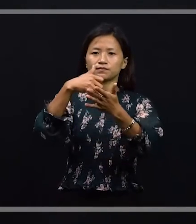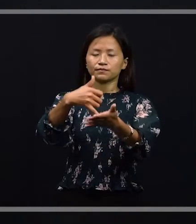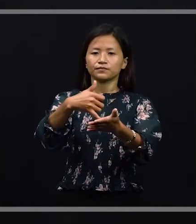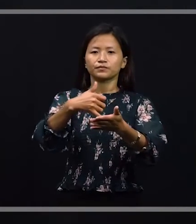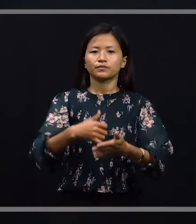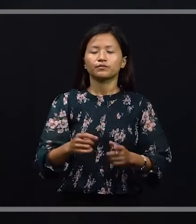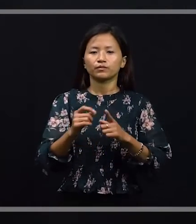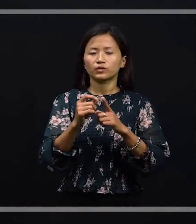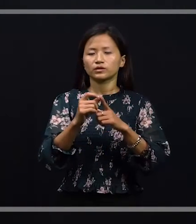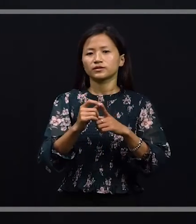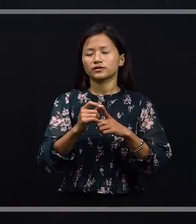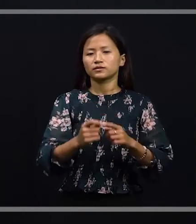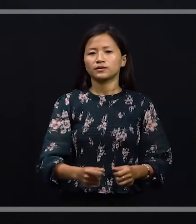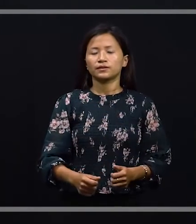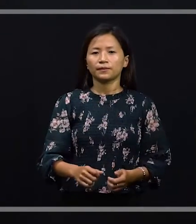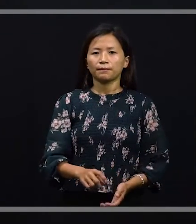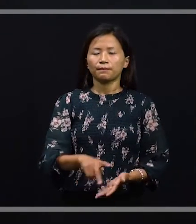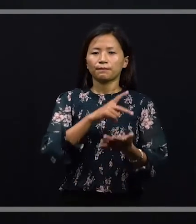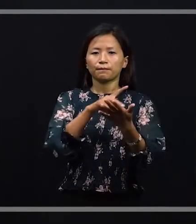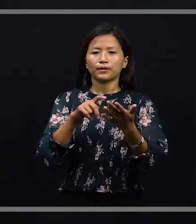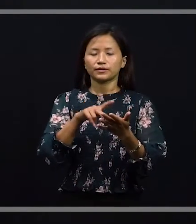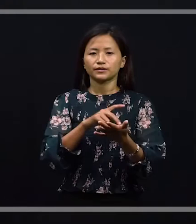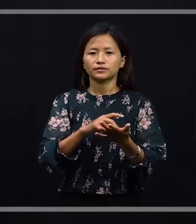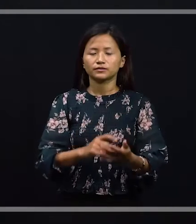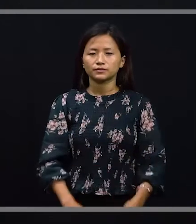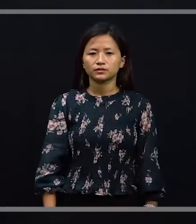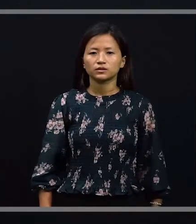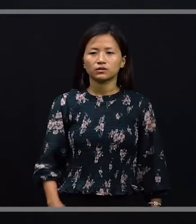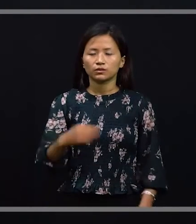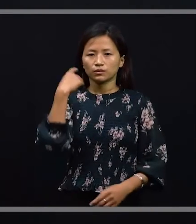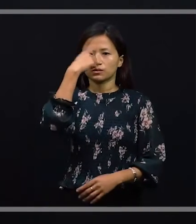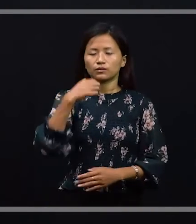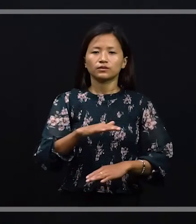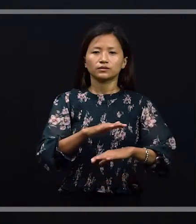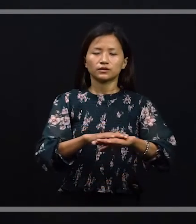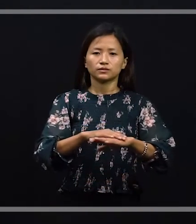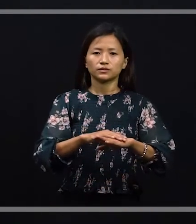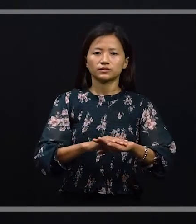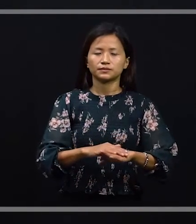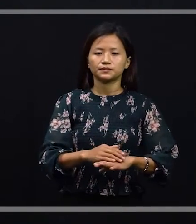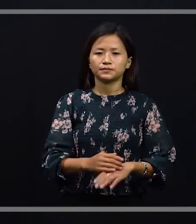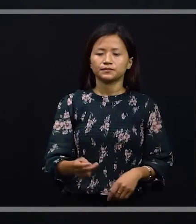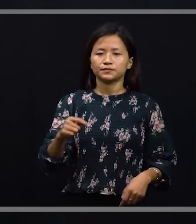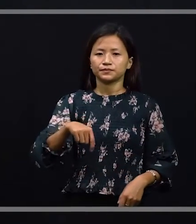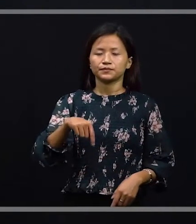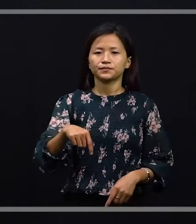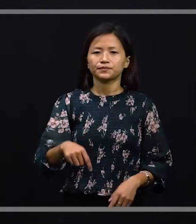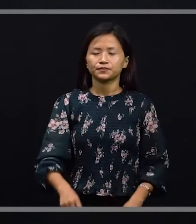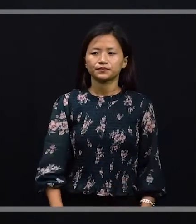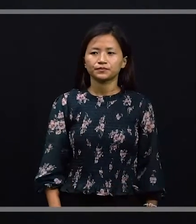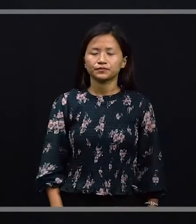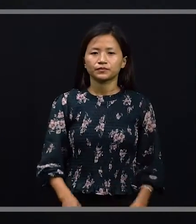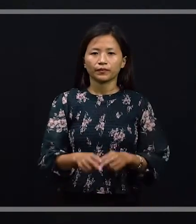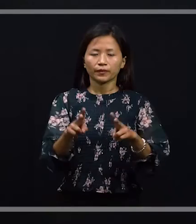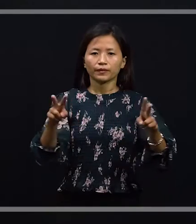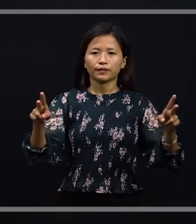we all know what Mahatma Gandhi has done his entire life, right? He also had to go through some discrimination, and then he decided to come forward